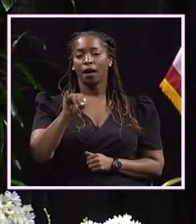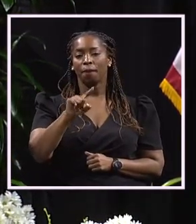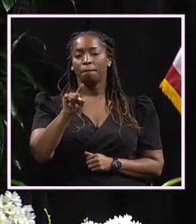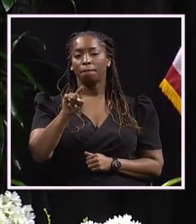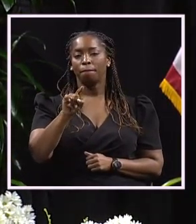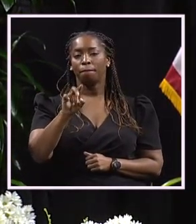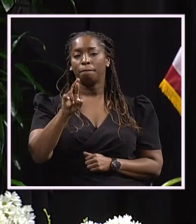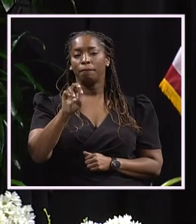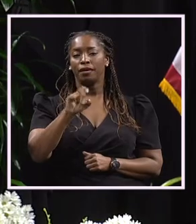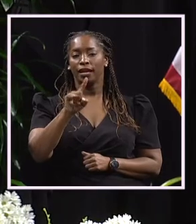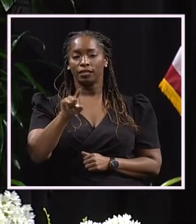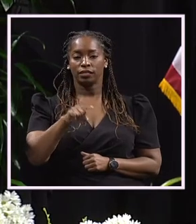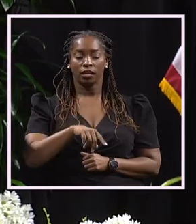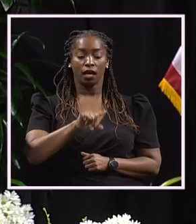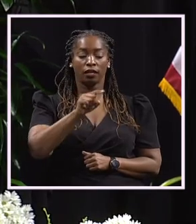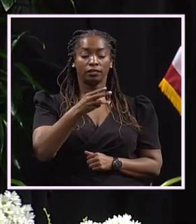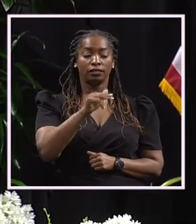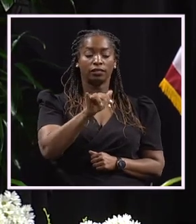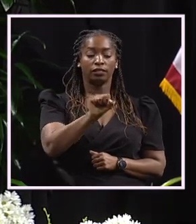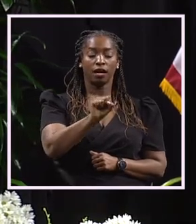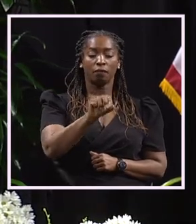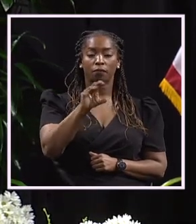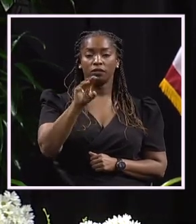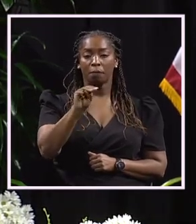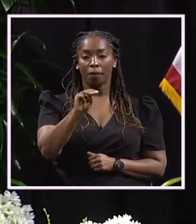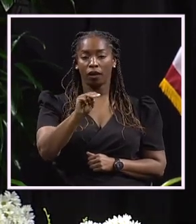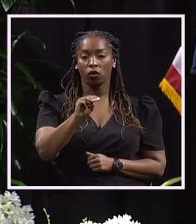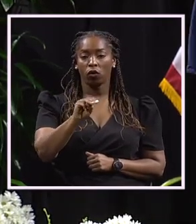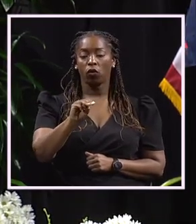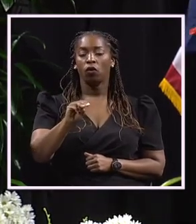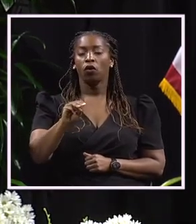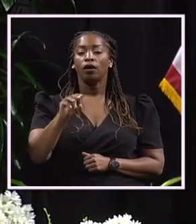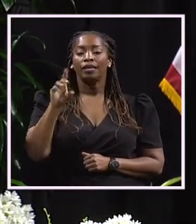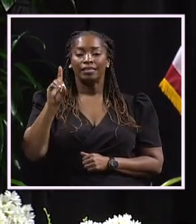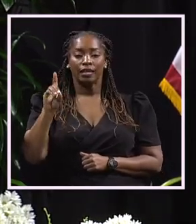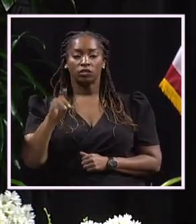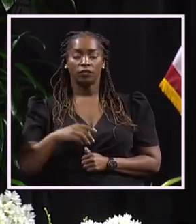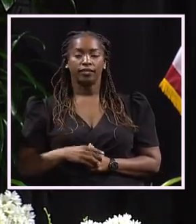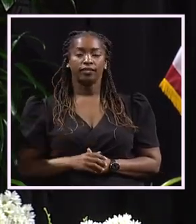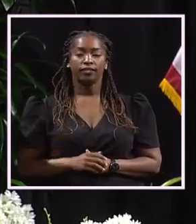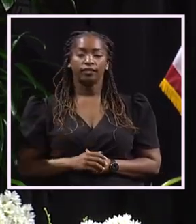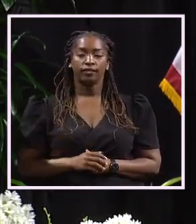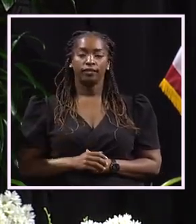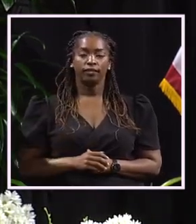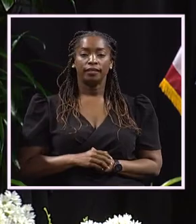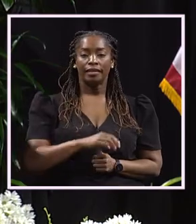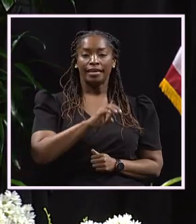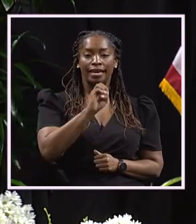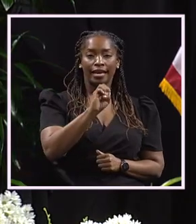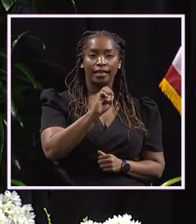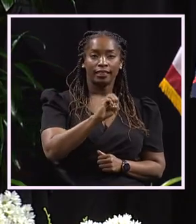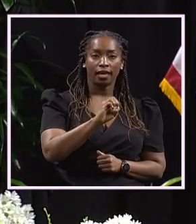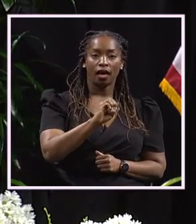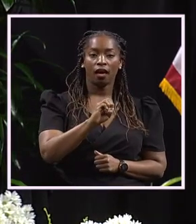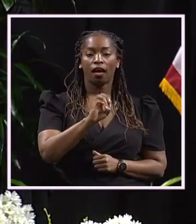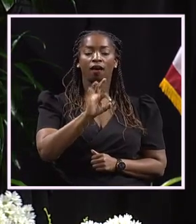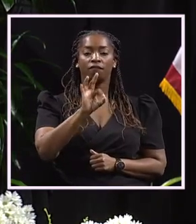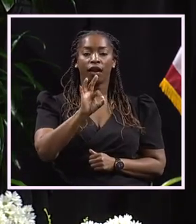Thomas Michael Jandry, Ethan Than Nguyen.